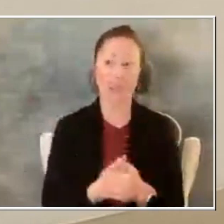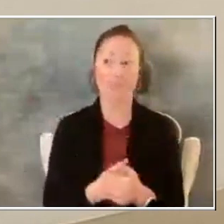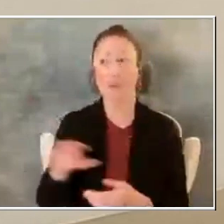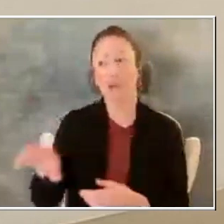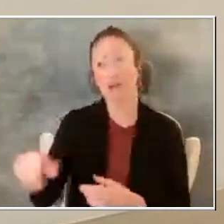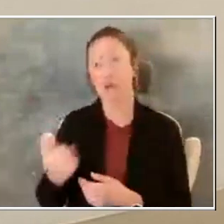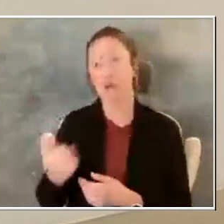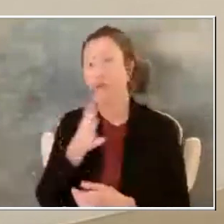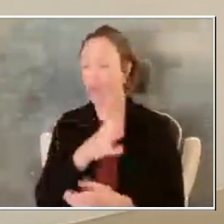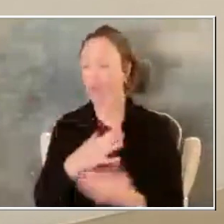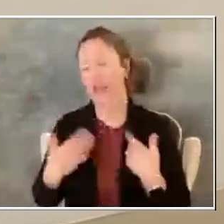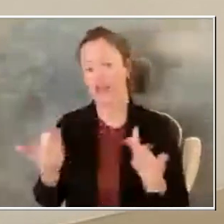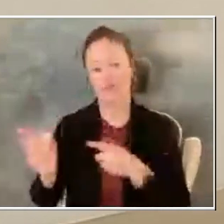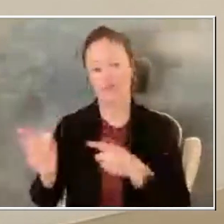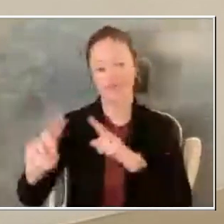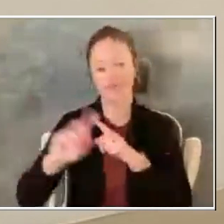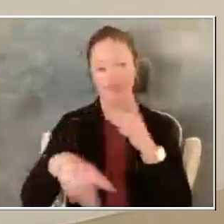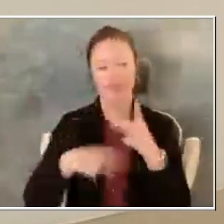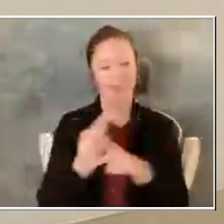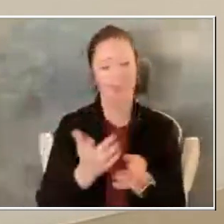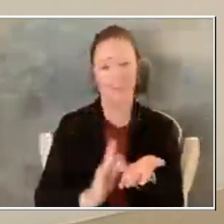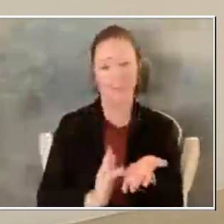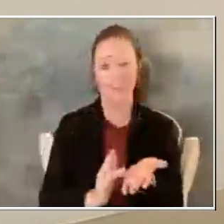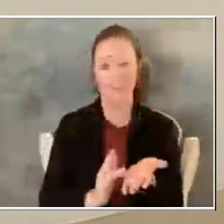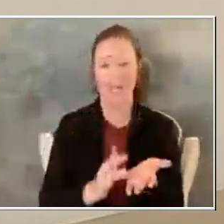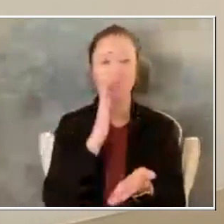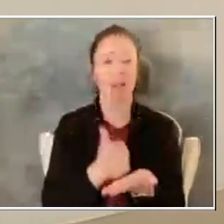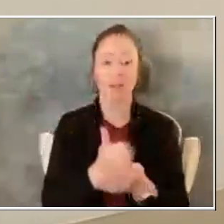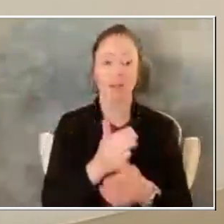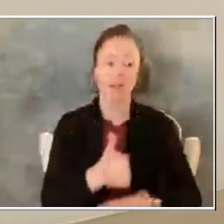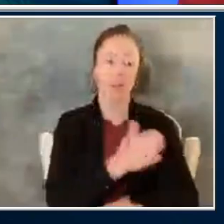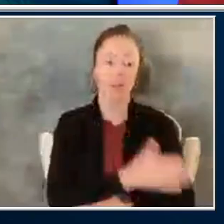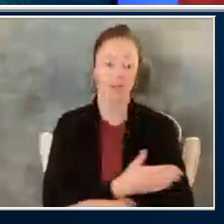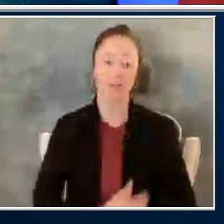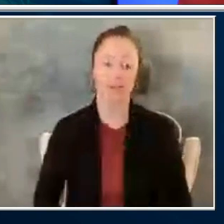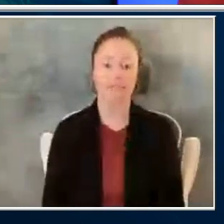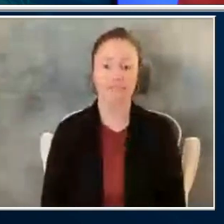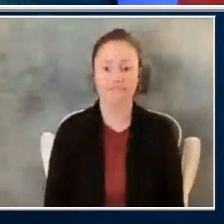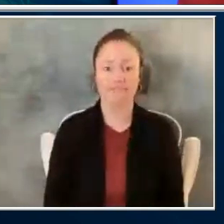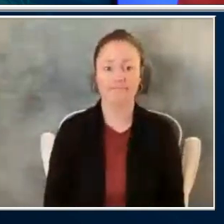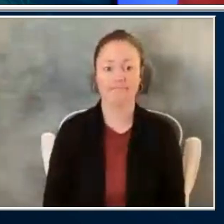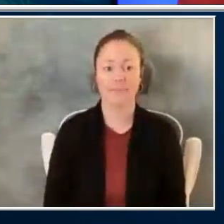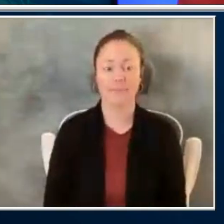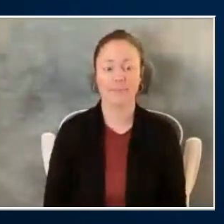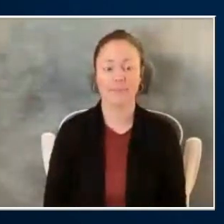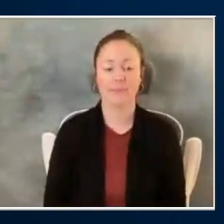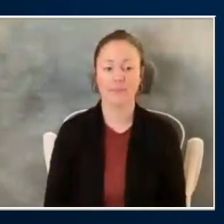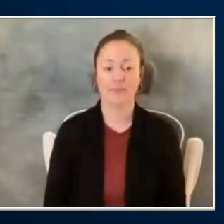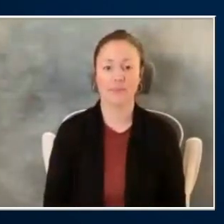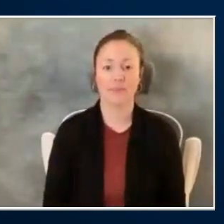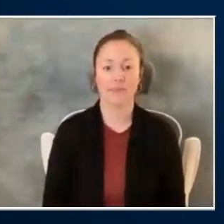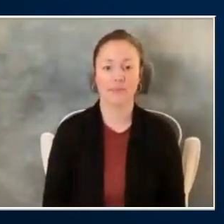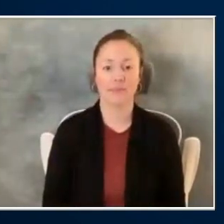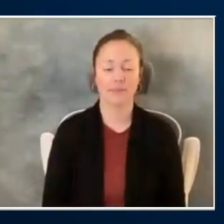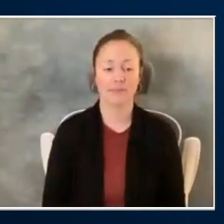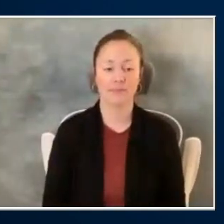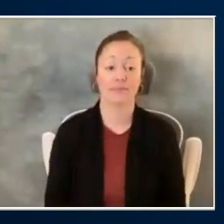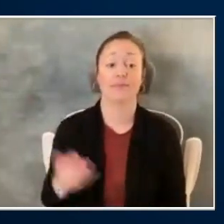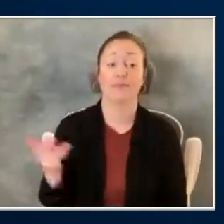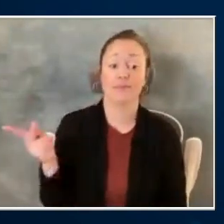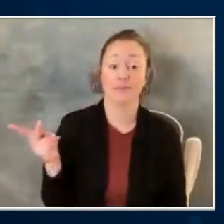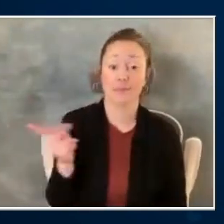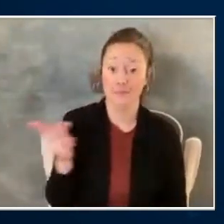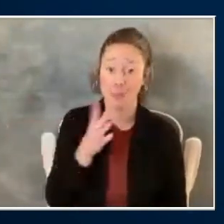other medications that are indicated to help improve bone density. All right, let's talk to our two guests who recently had a DEXA